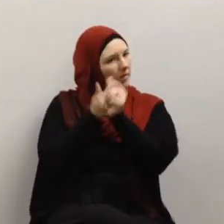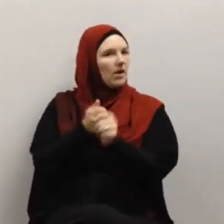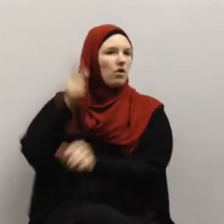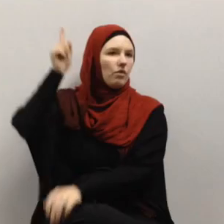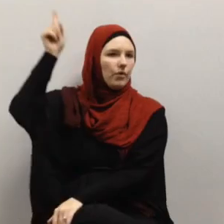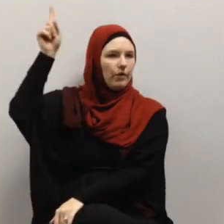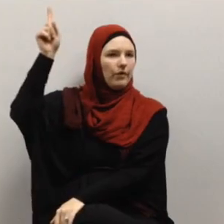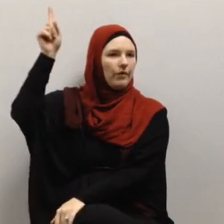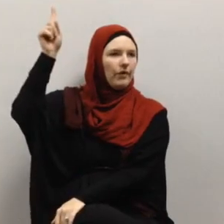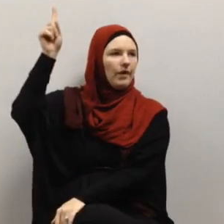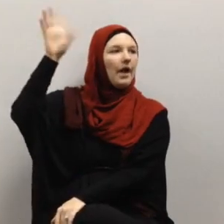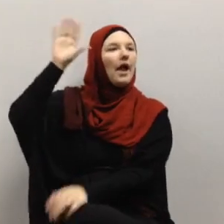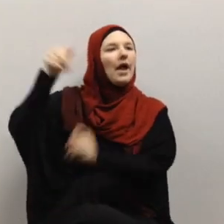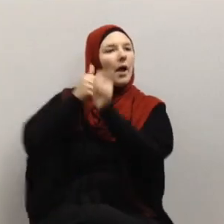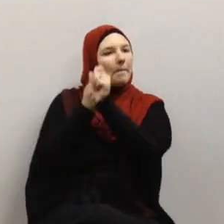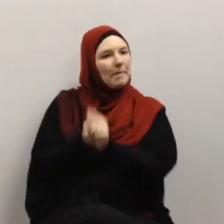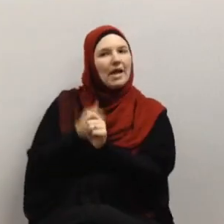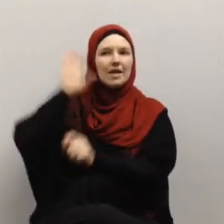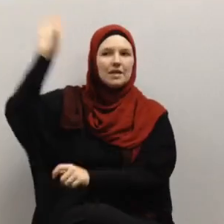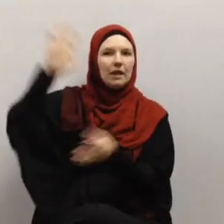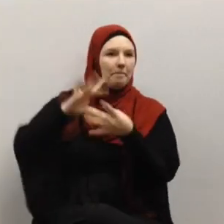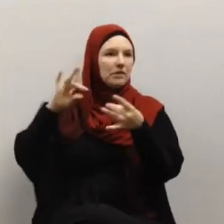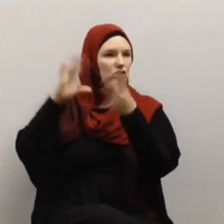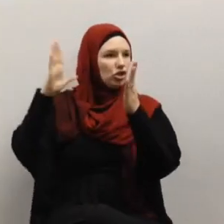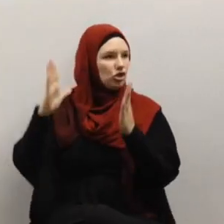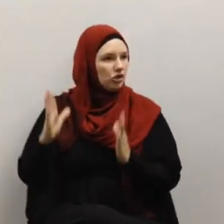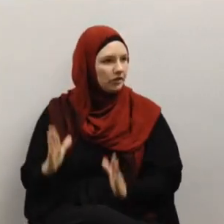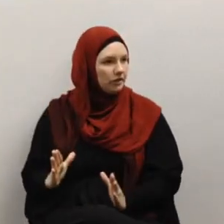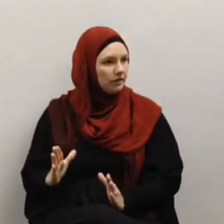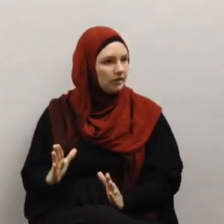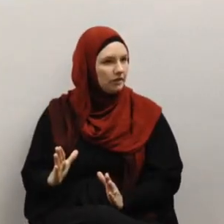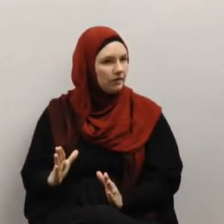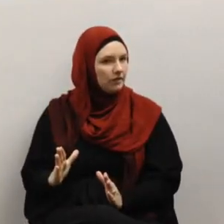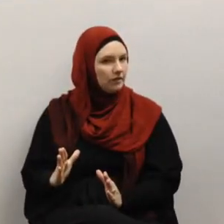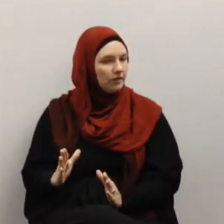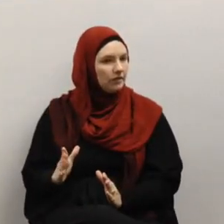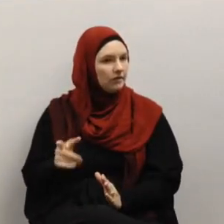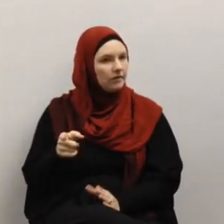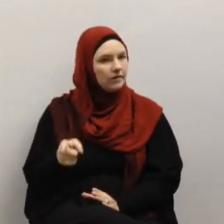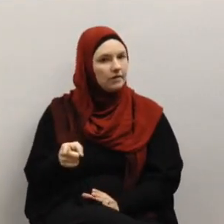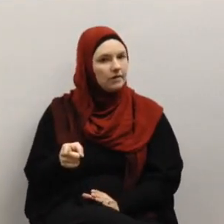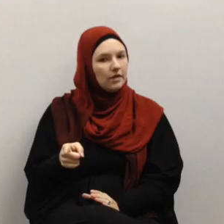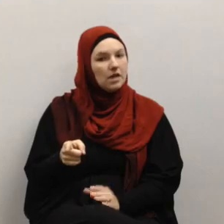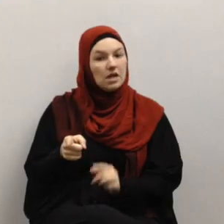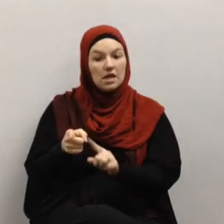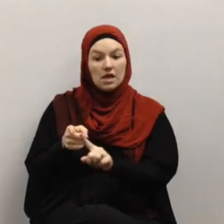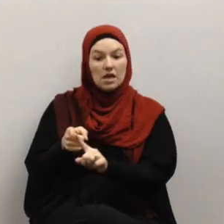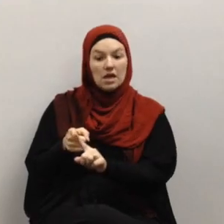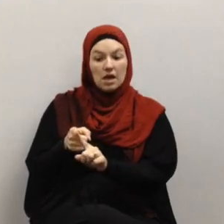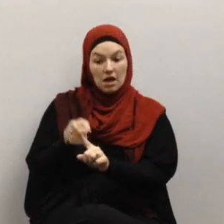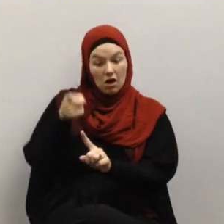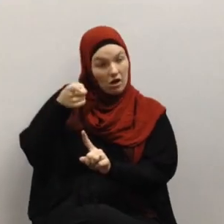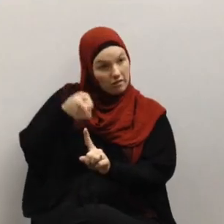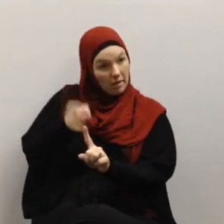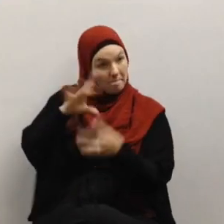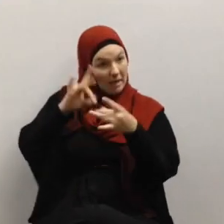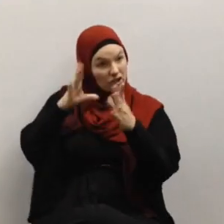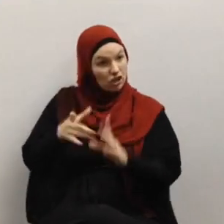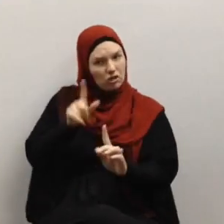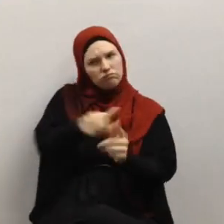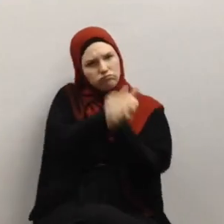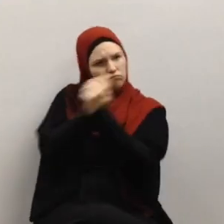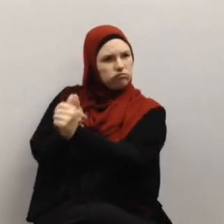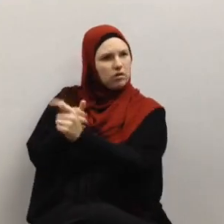and obey His messenger. The obedience of the messenger is a vague word until and